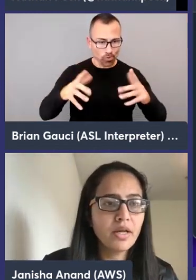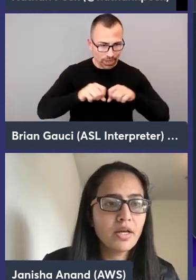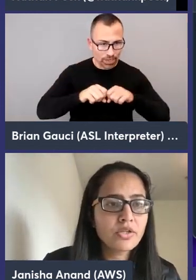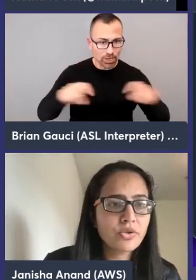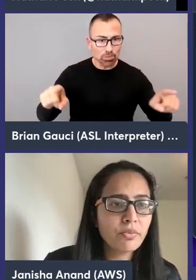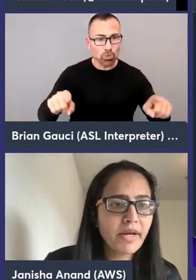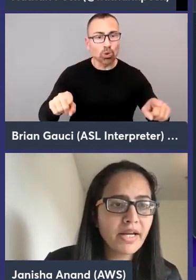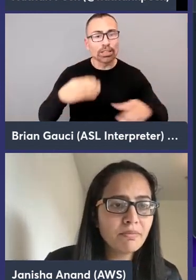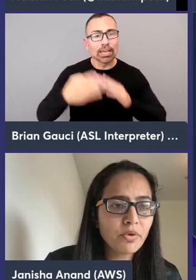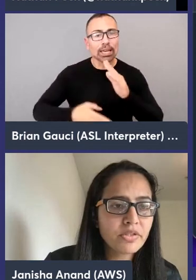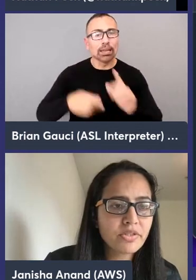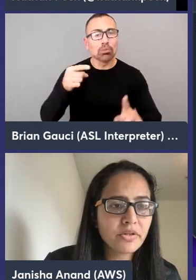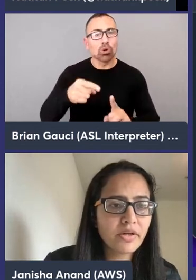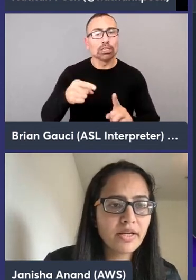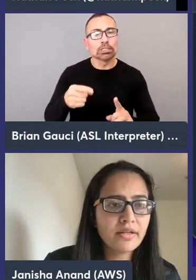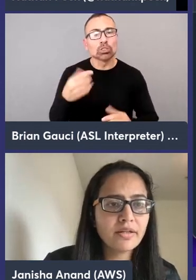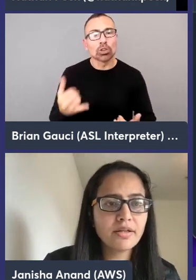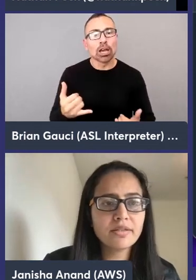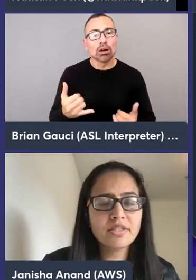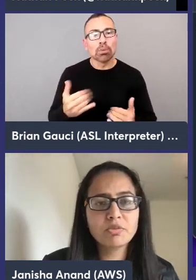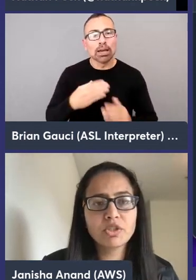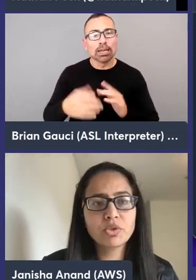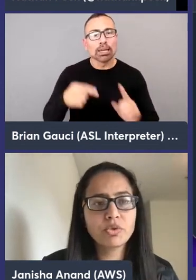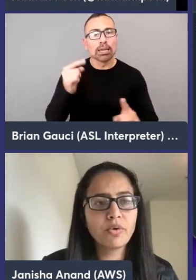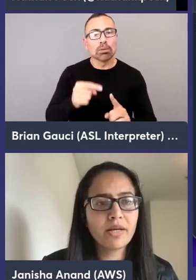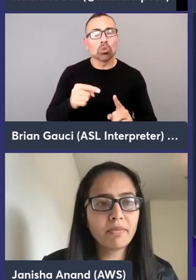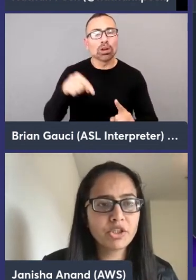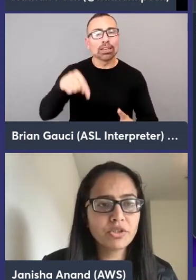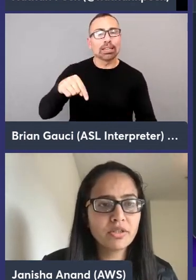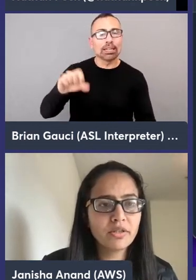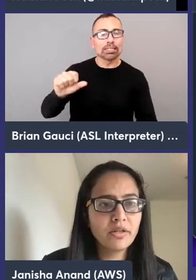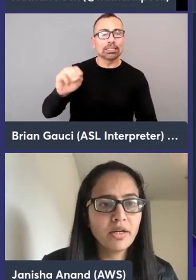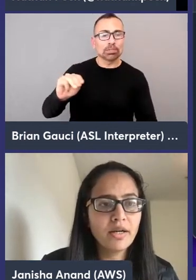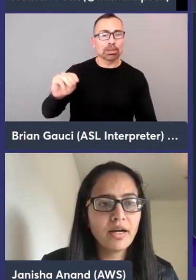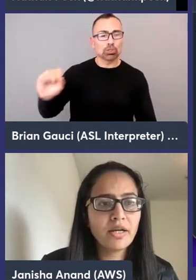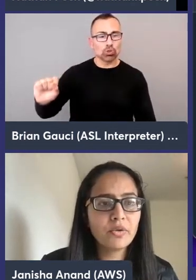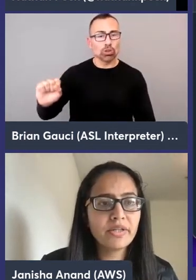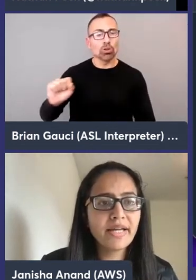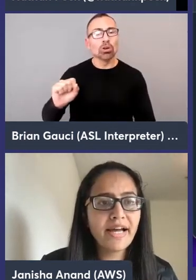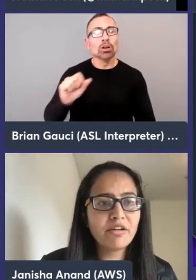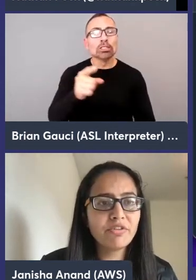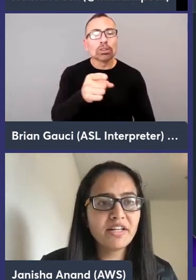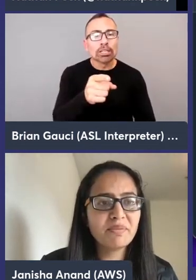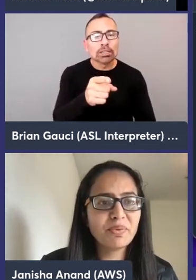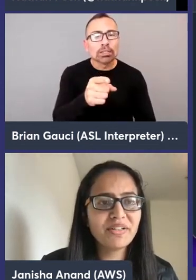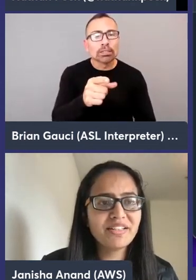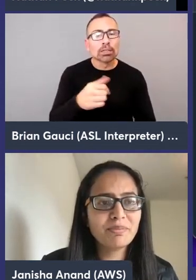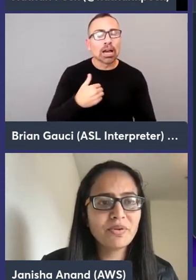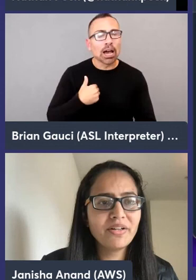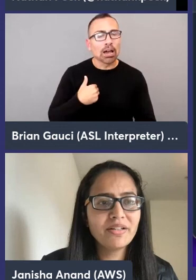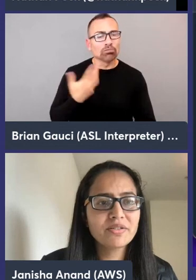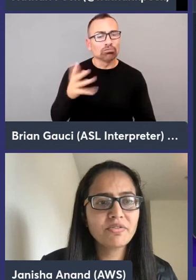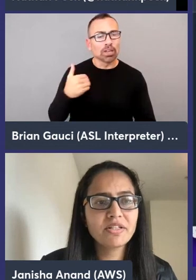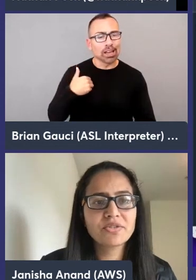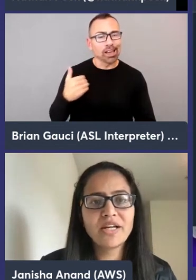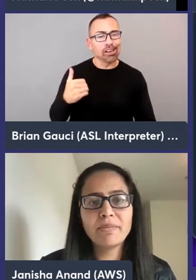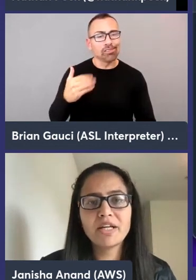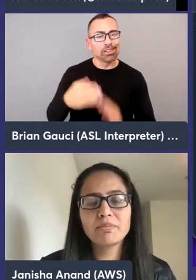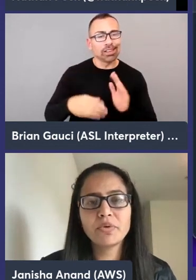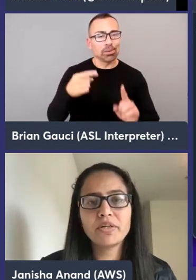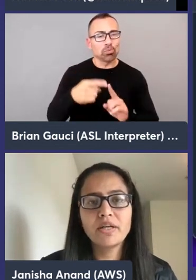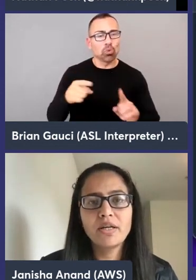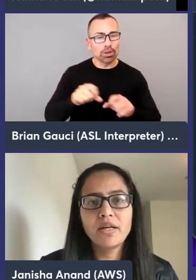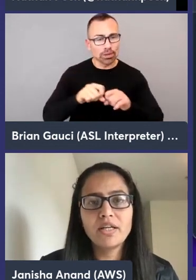endpoint. So my endpoints here in SageMaker Studio are mentioned here. I already have an endpoint deployed. So if I describe